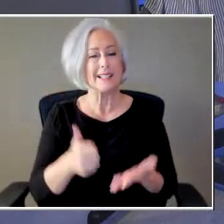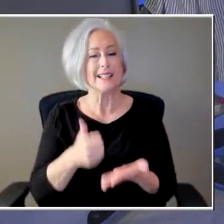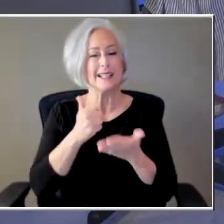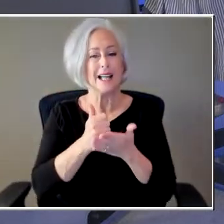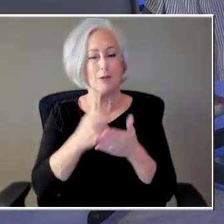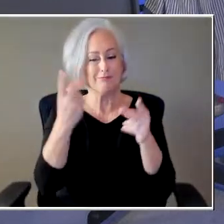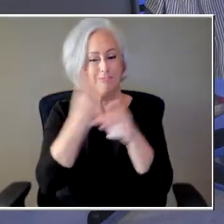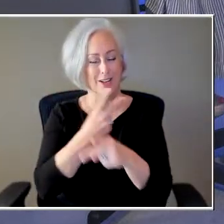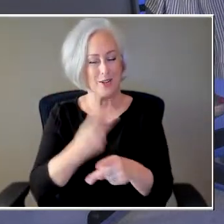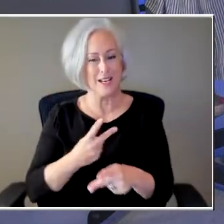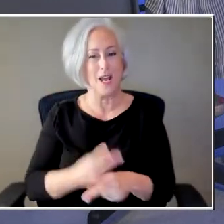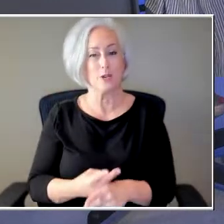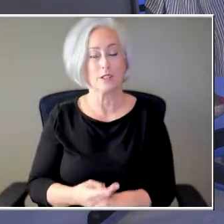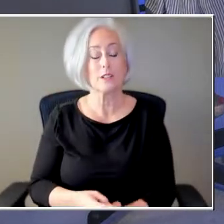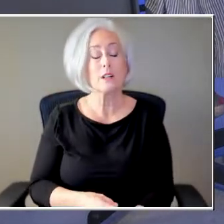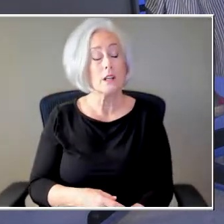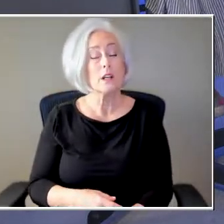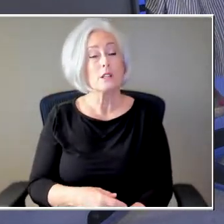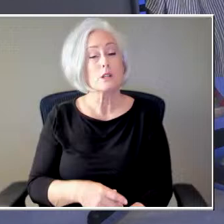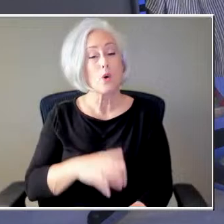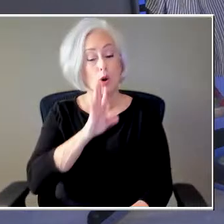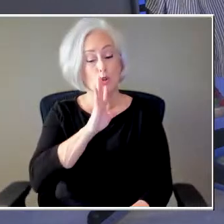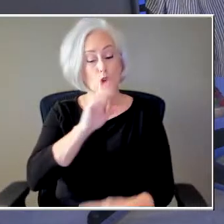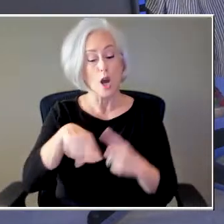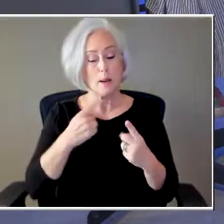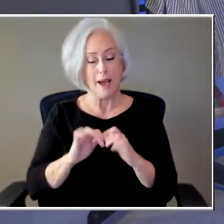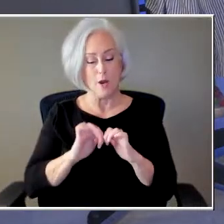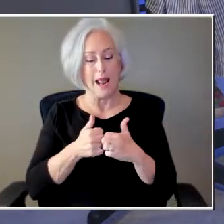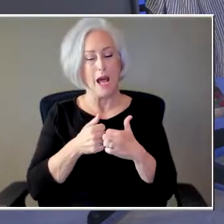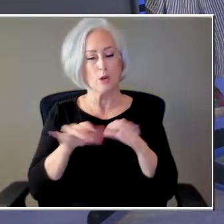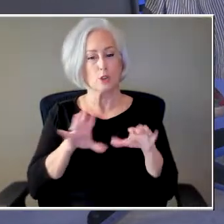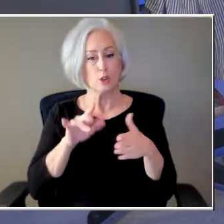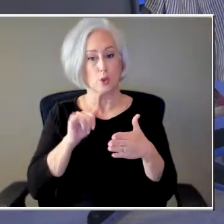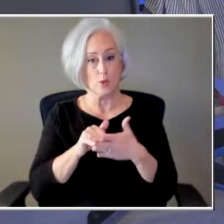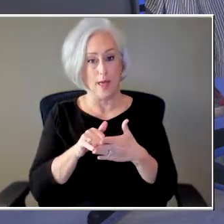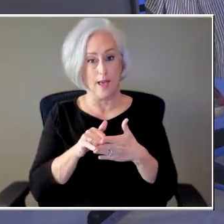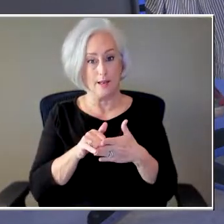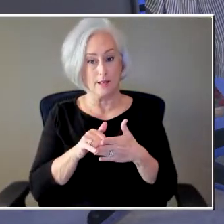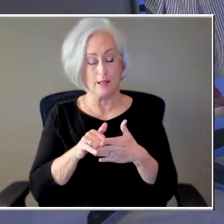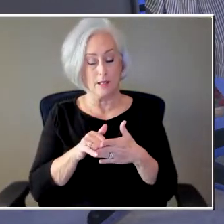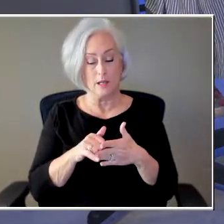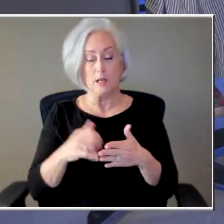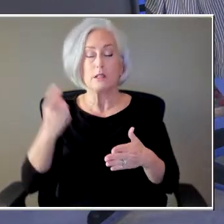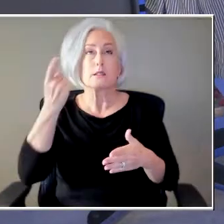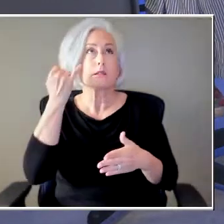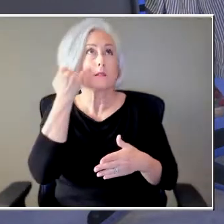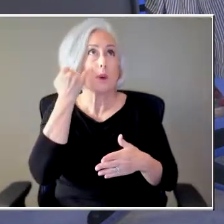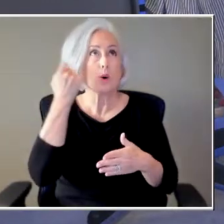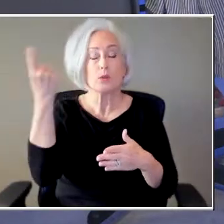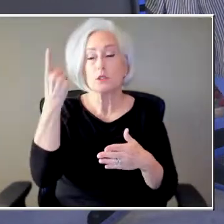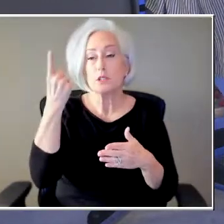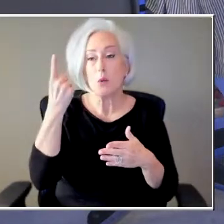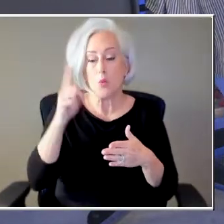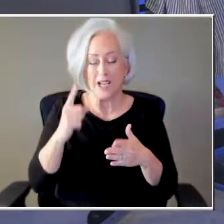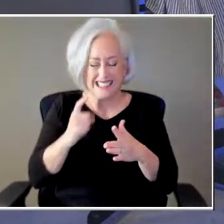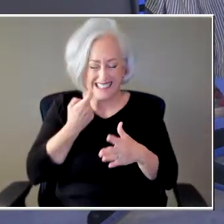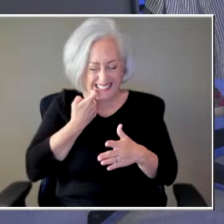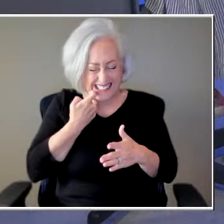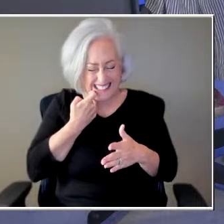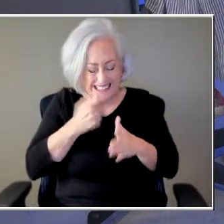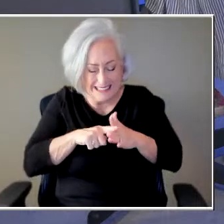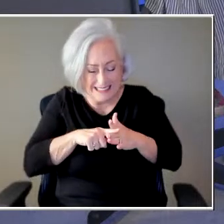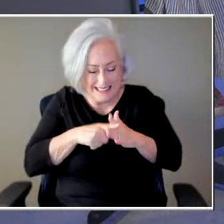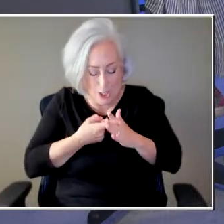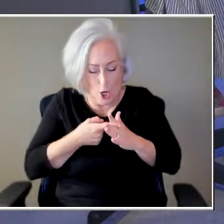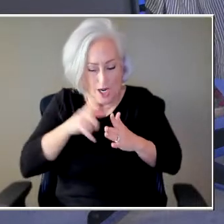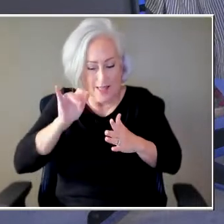here today. But for somebody who maybe isn't the beginning part of their journey and is trying to get to trying to get to Turning Point and to